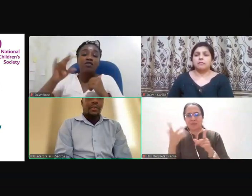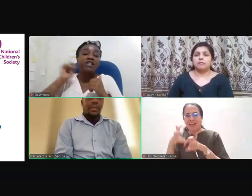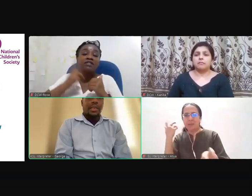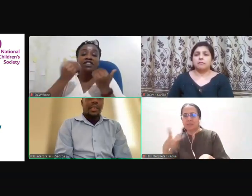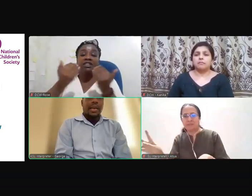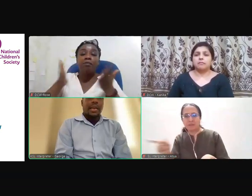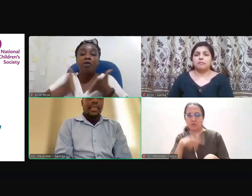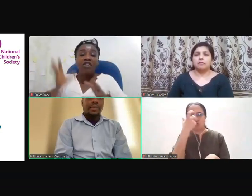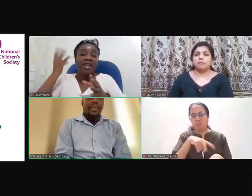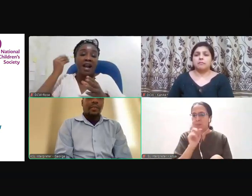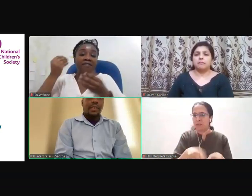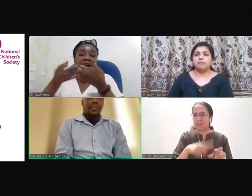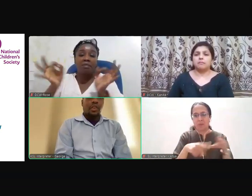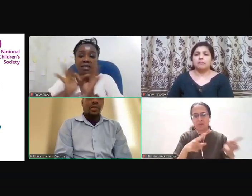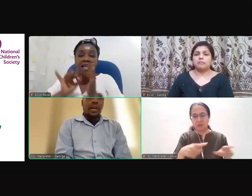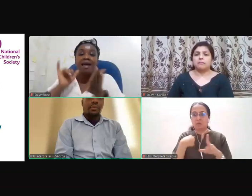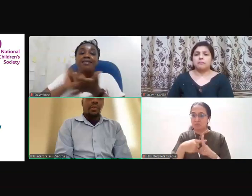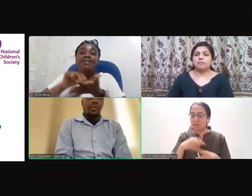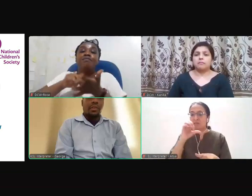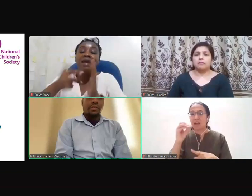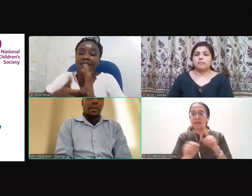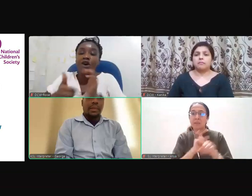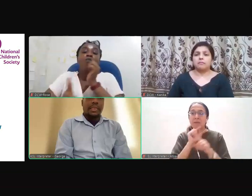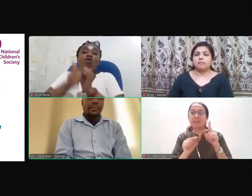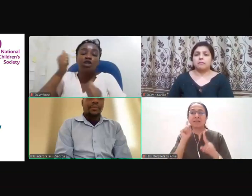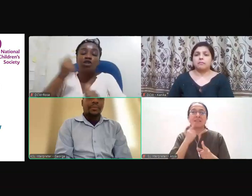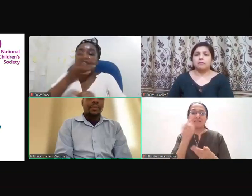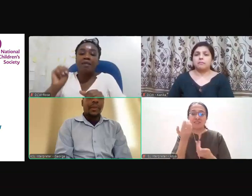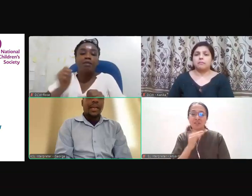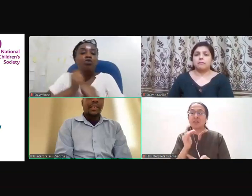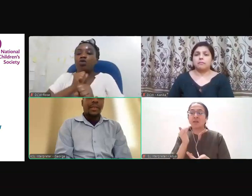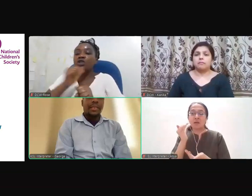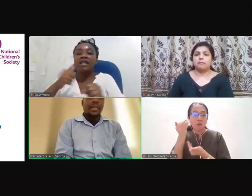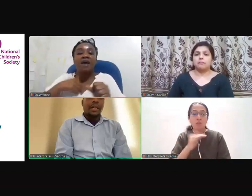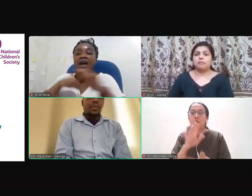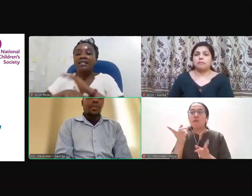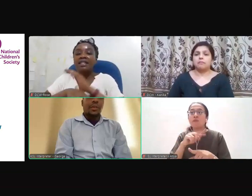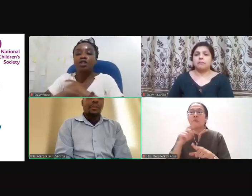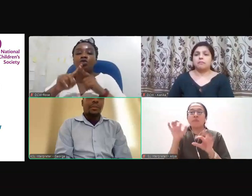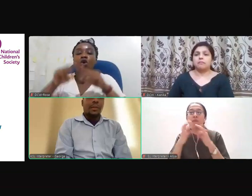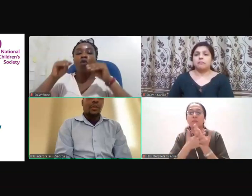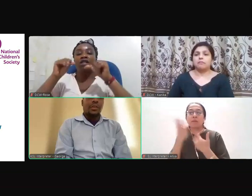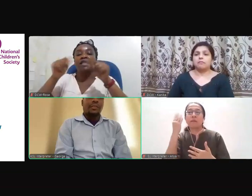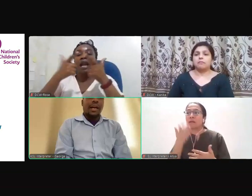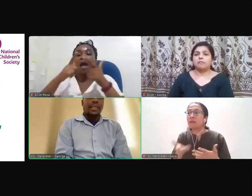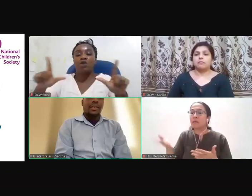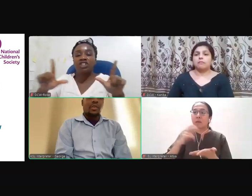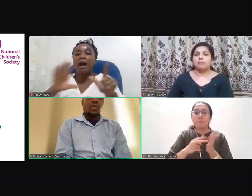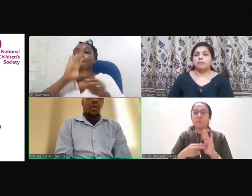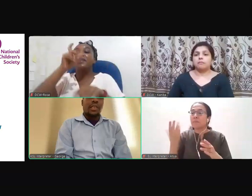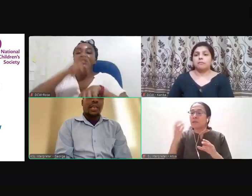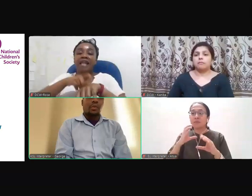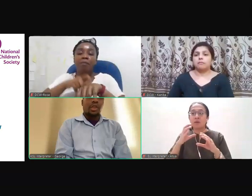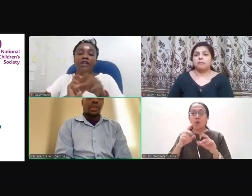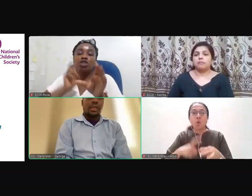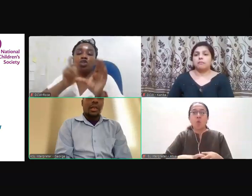And as we said, 90% of the deaf children are born of hearing families. That means most of them do not have access to